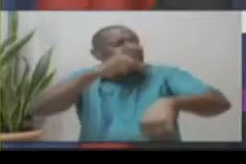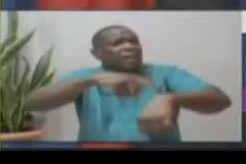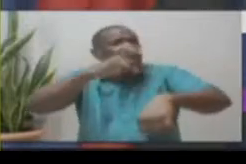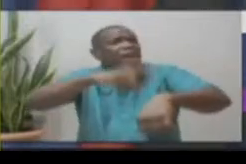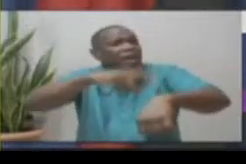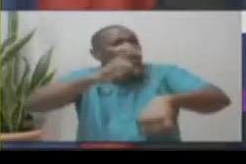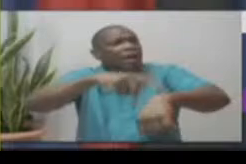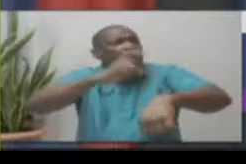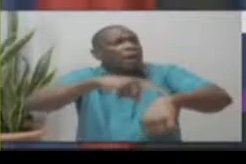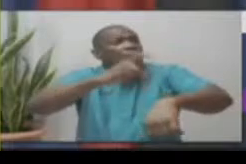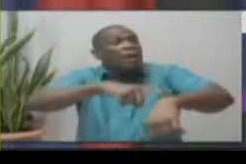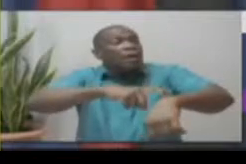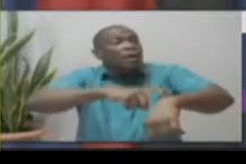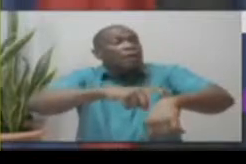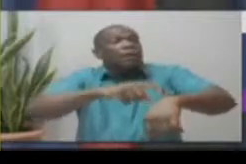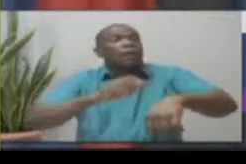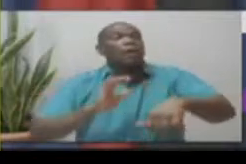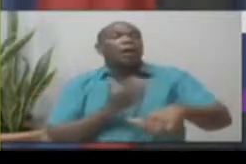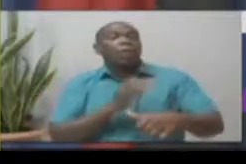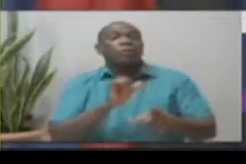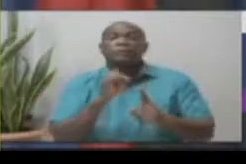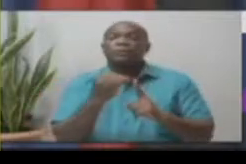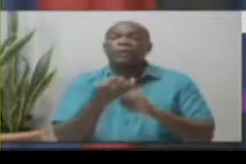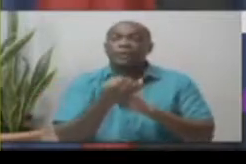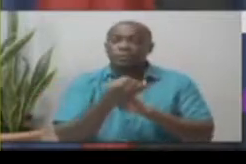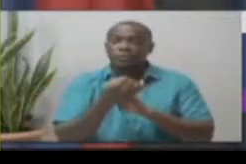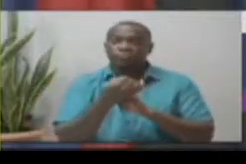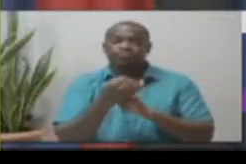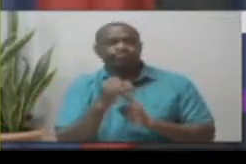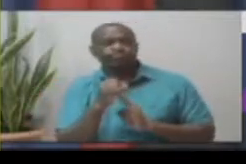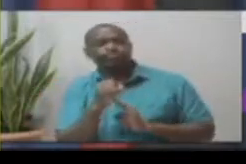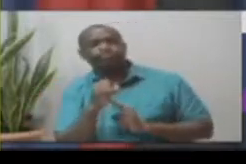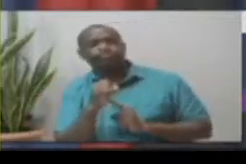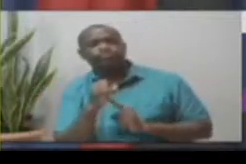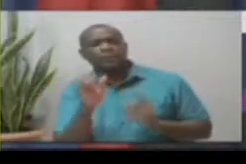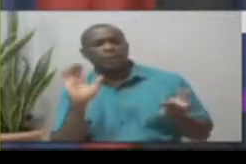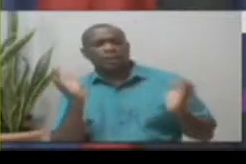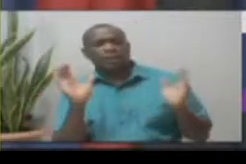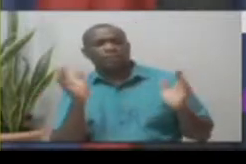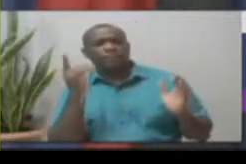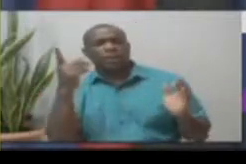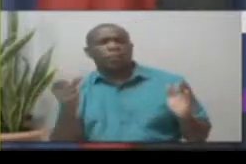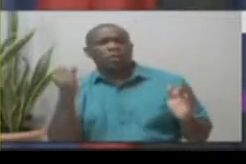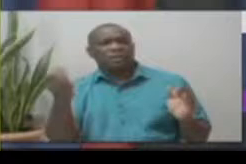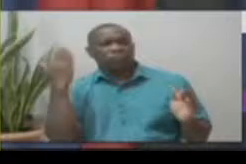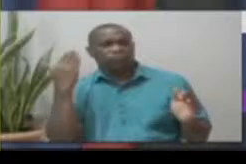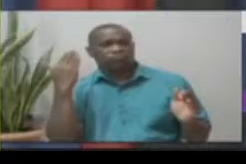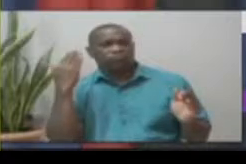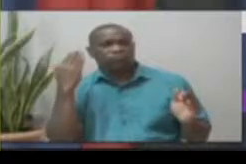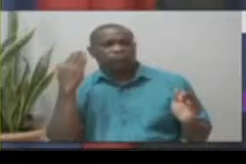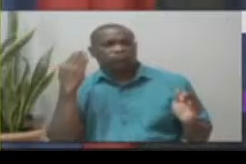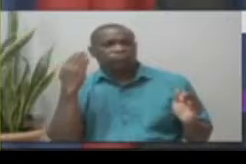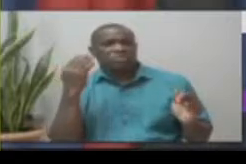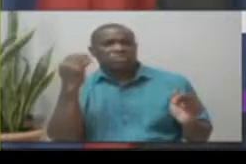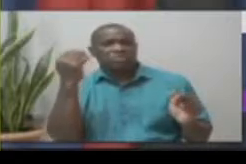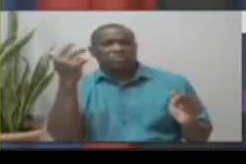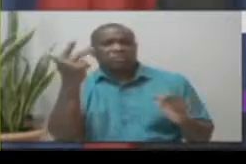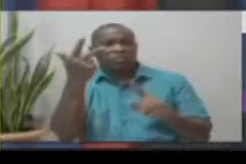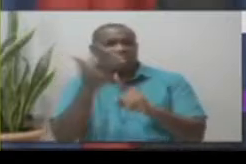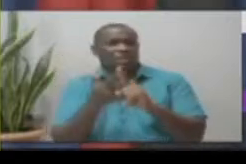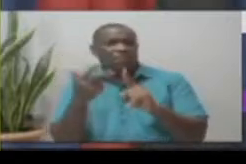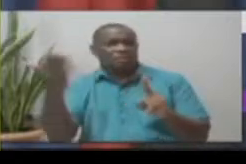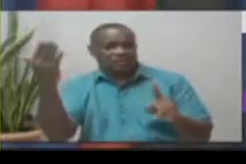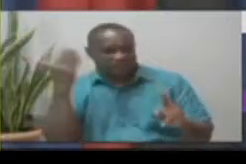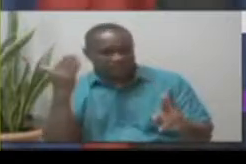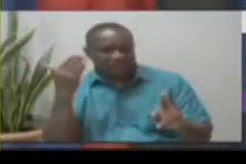as we were a year ago, or 6 months ago, or even 3 months ago. We now have a choice to